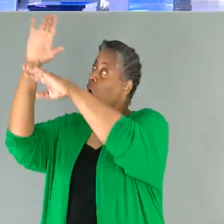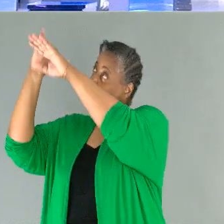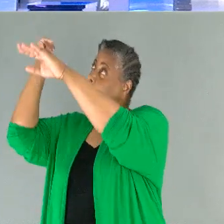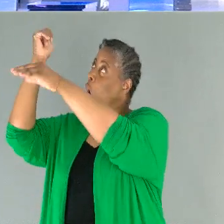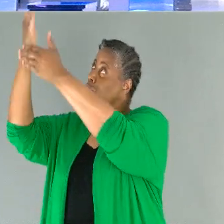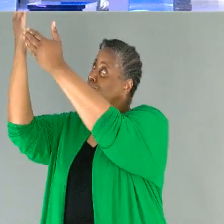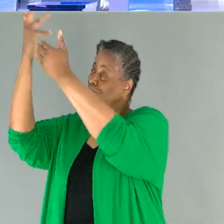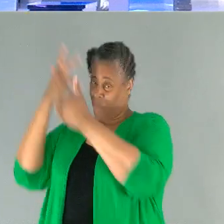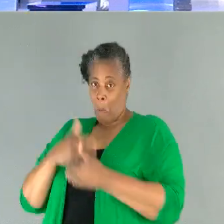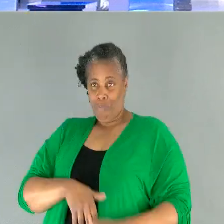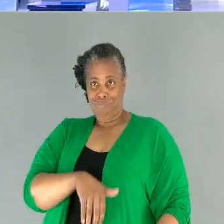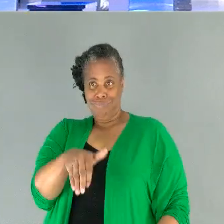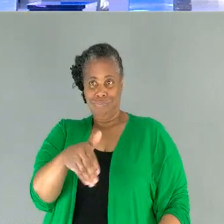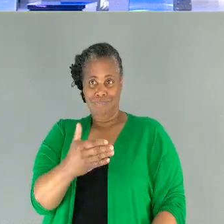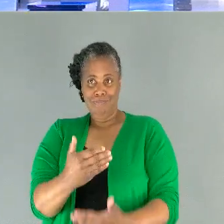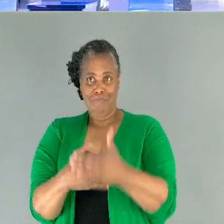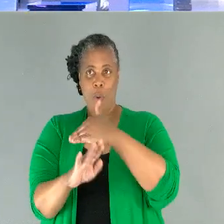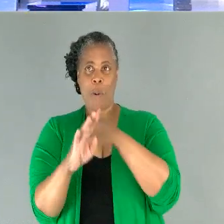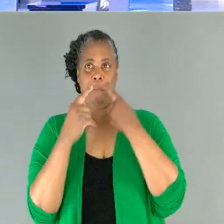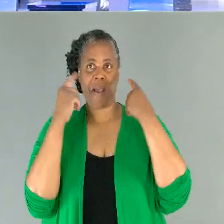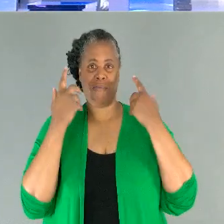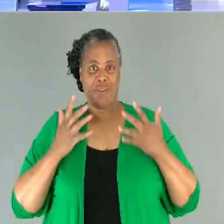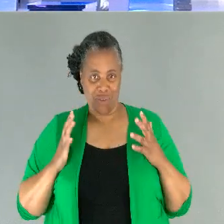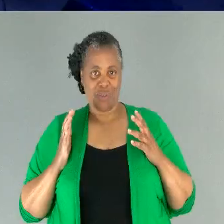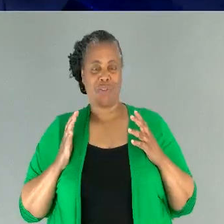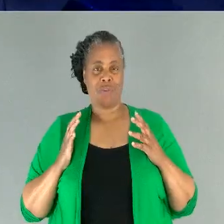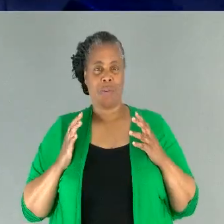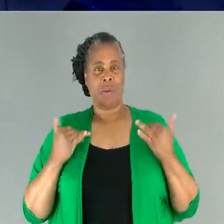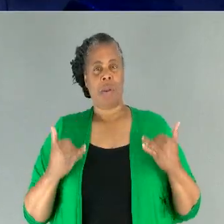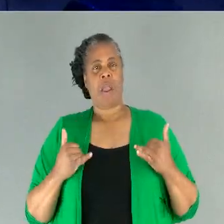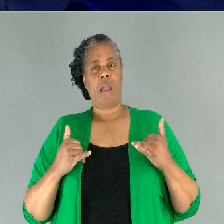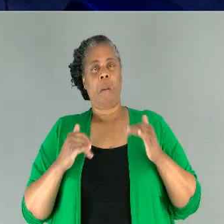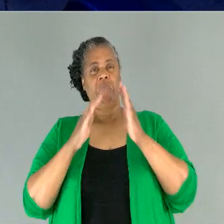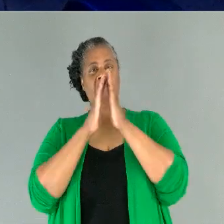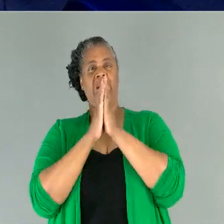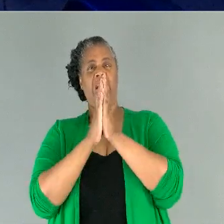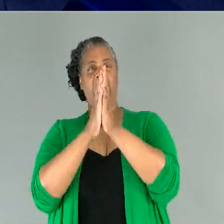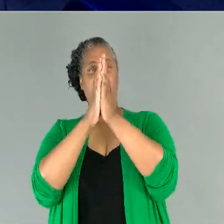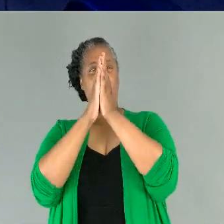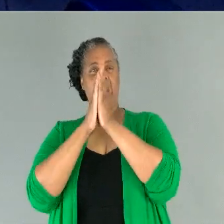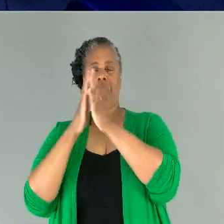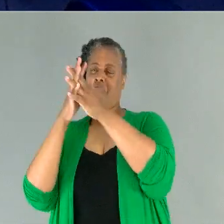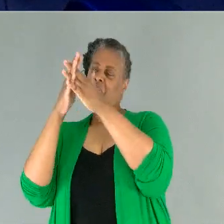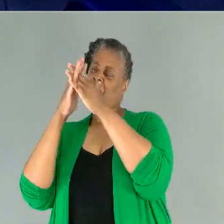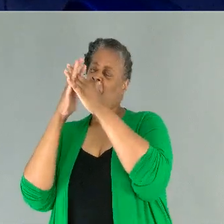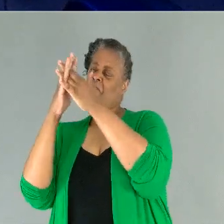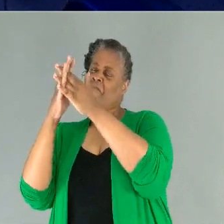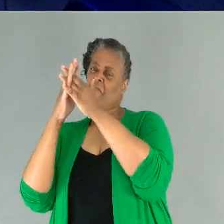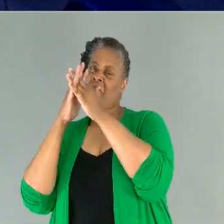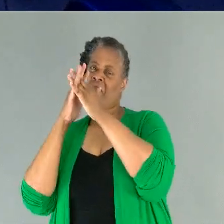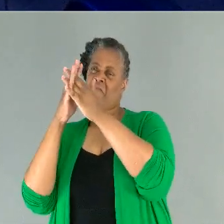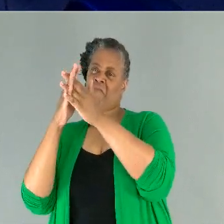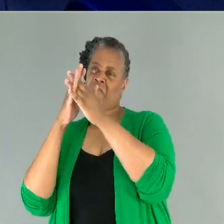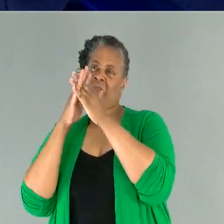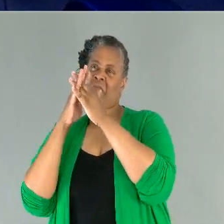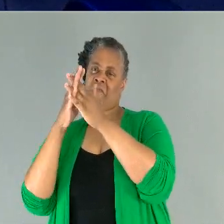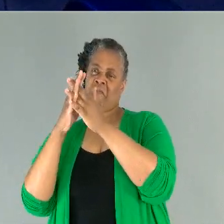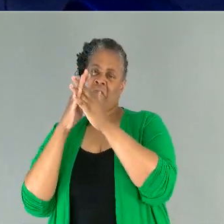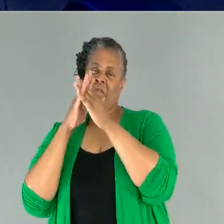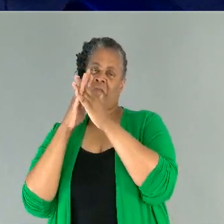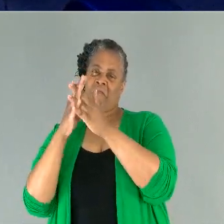now, as a mother and a praying mother, she must now pray her son and bring her